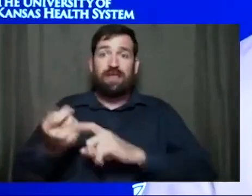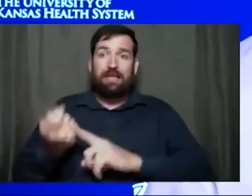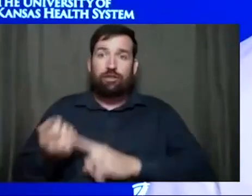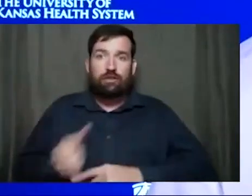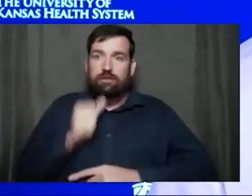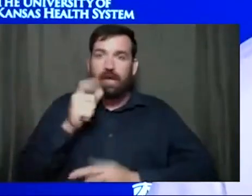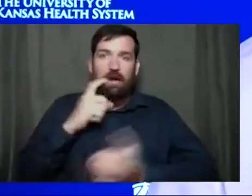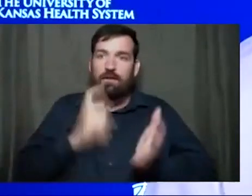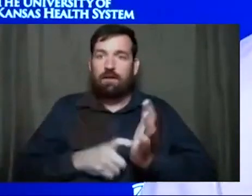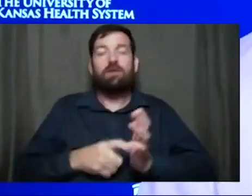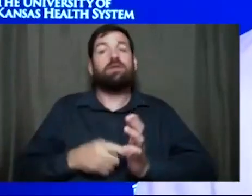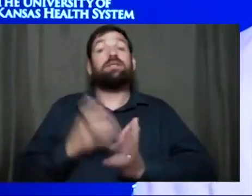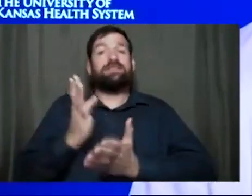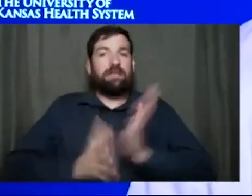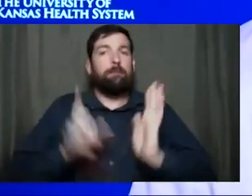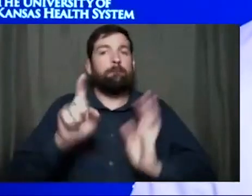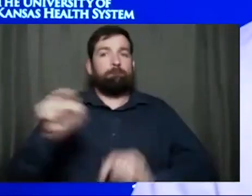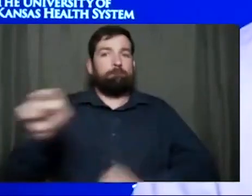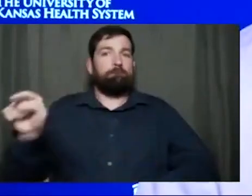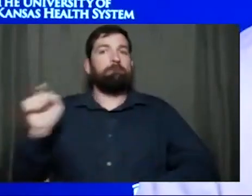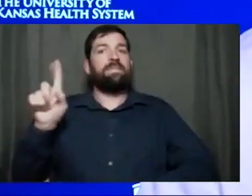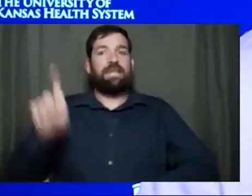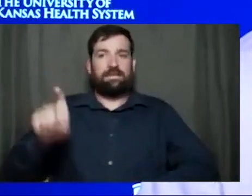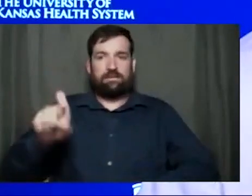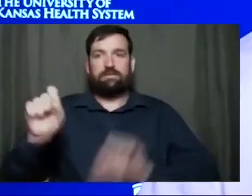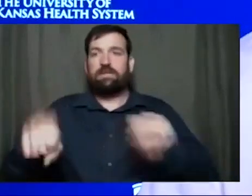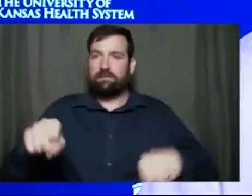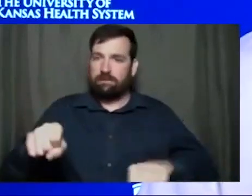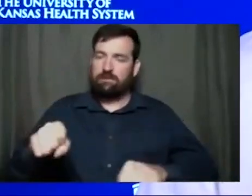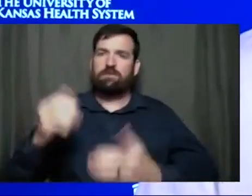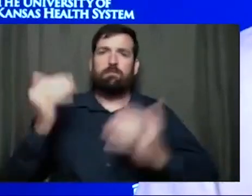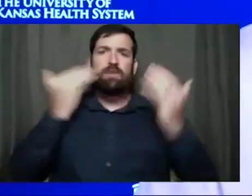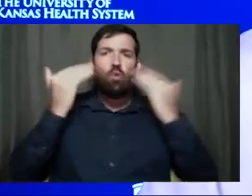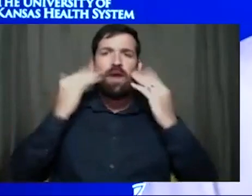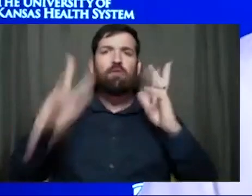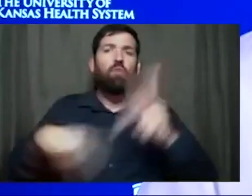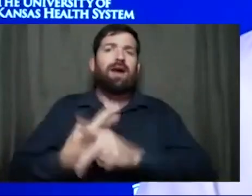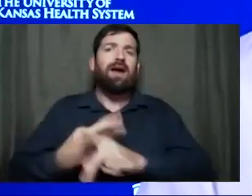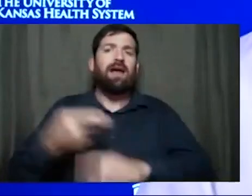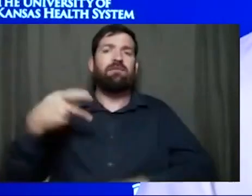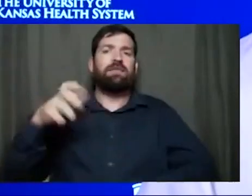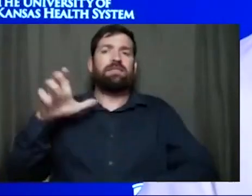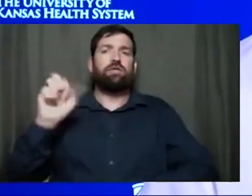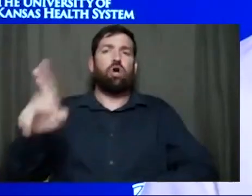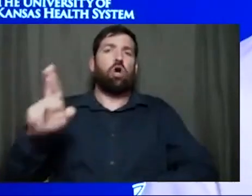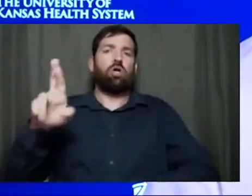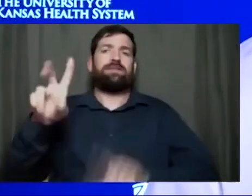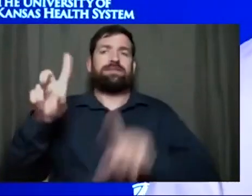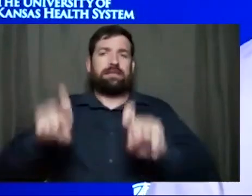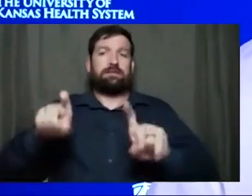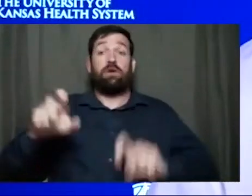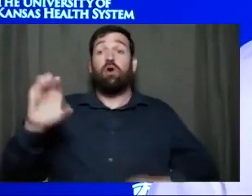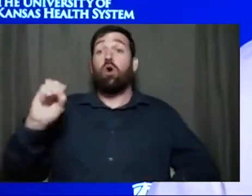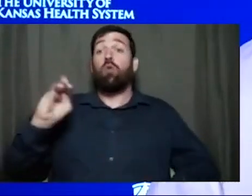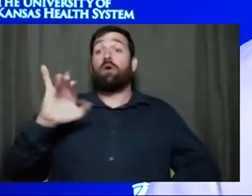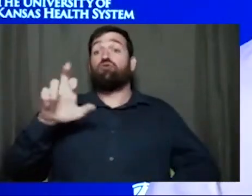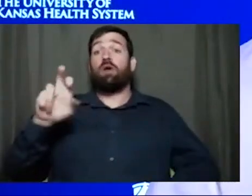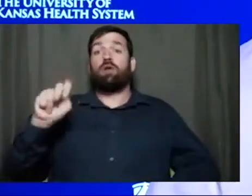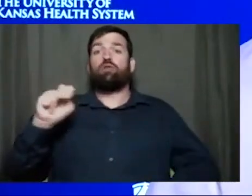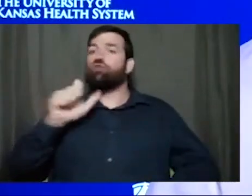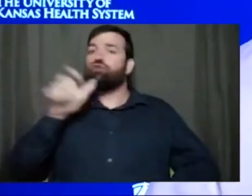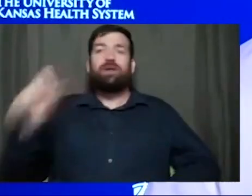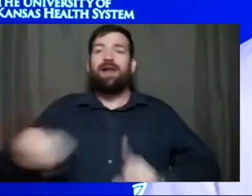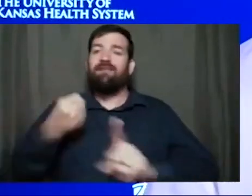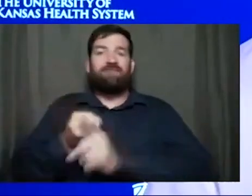those tests out there, so just be aware of what kind of PCR test you are getting. Omicron should not affect the antigen test, but for some of